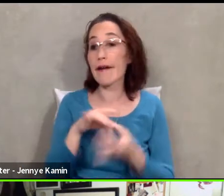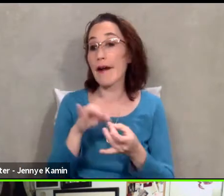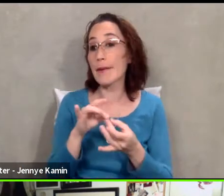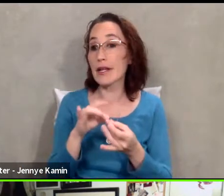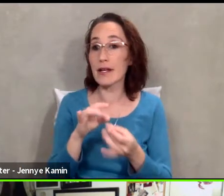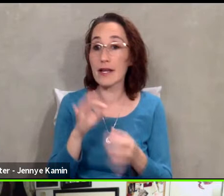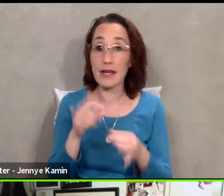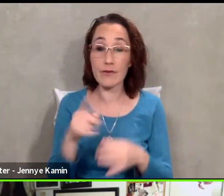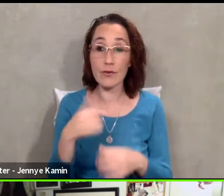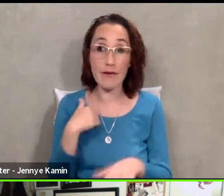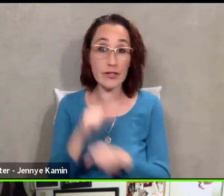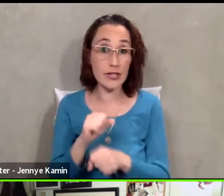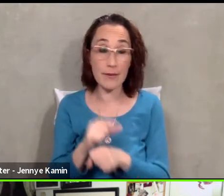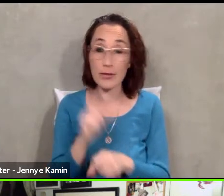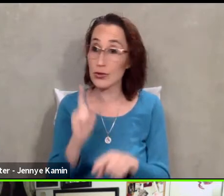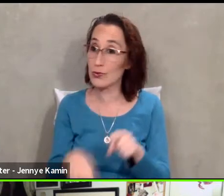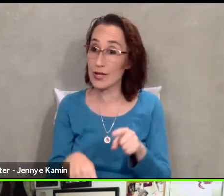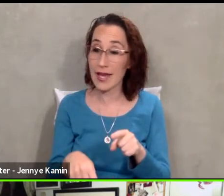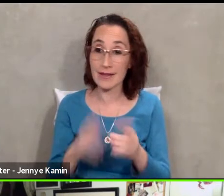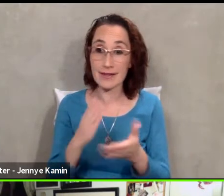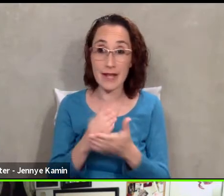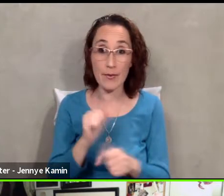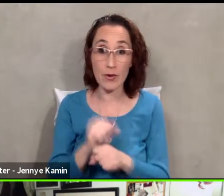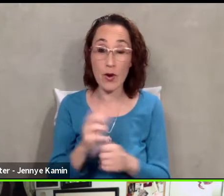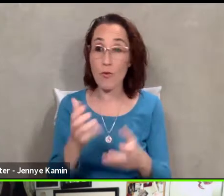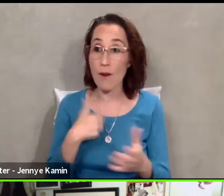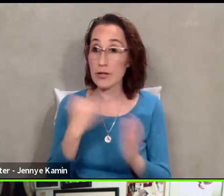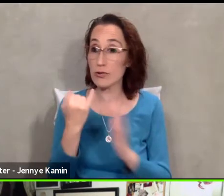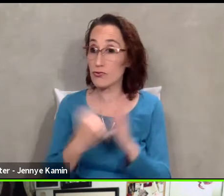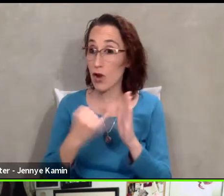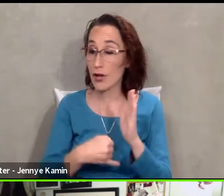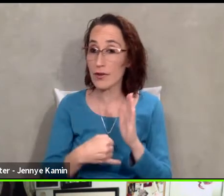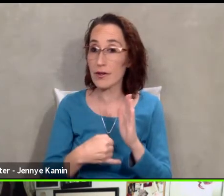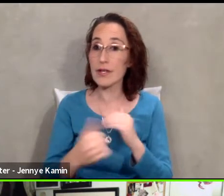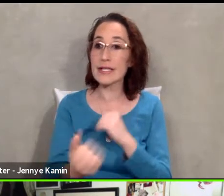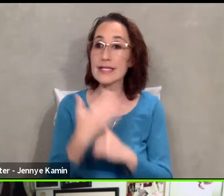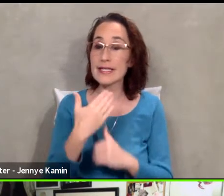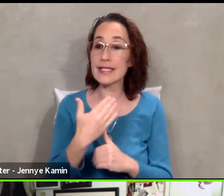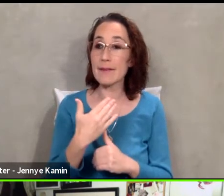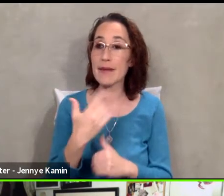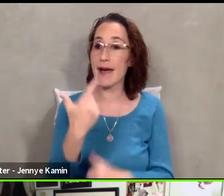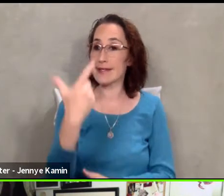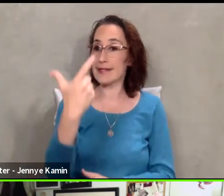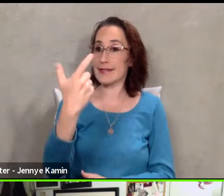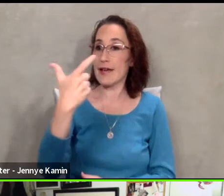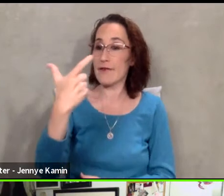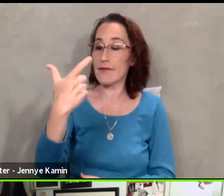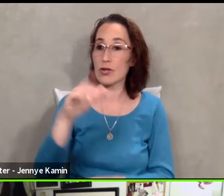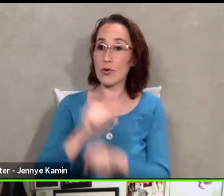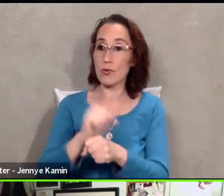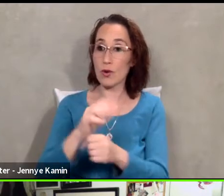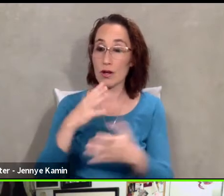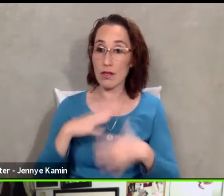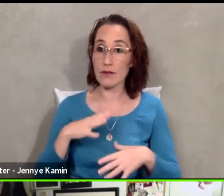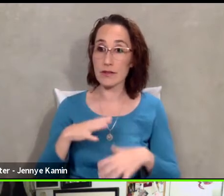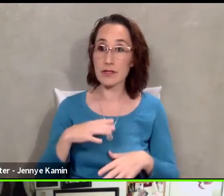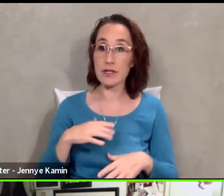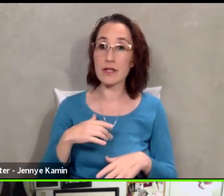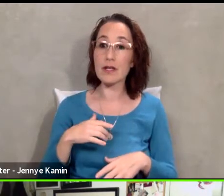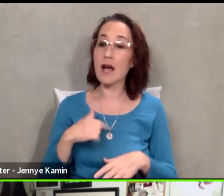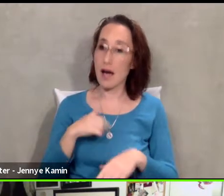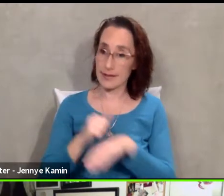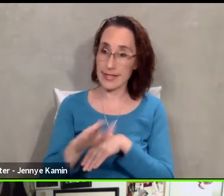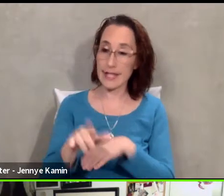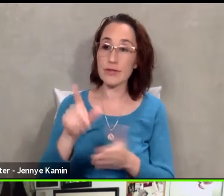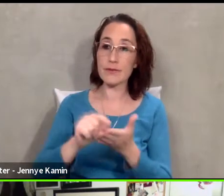have a job where you can't take off from and you want me to draw you, just like send me a selfie in your work clothes and I'll do it and I'll send you a print. And I ended up drawing, I want